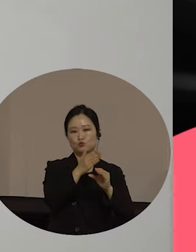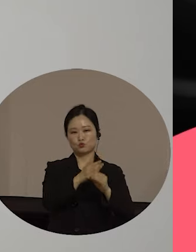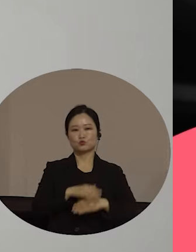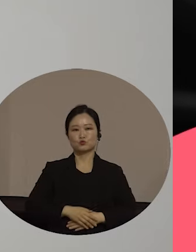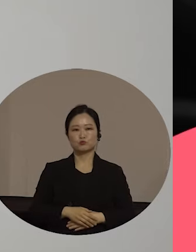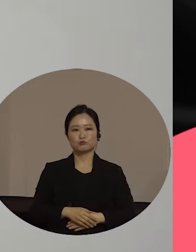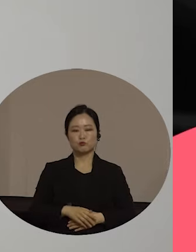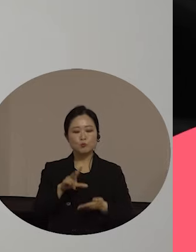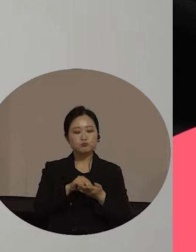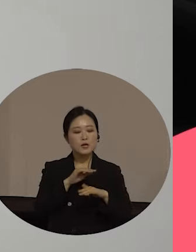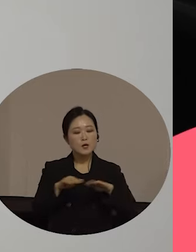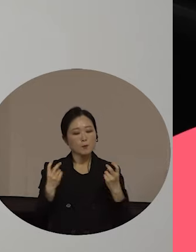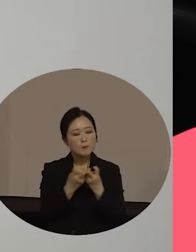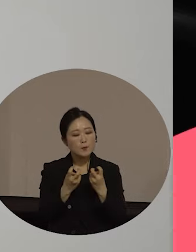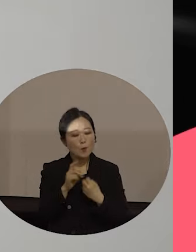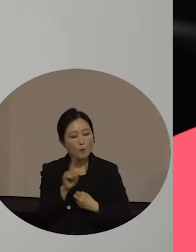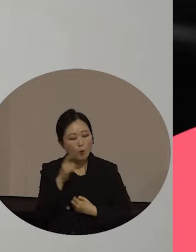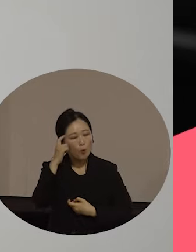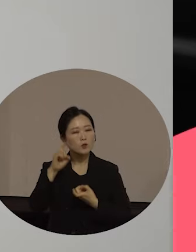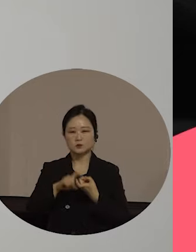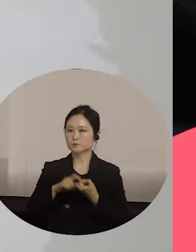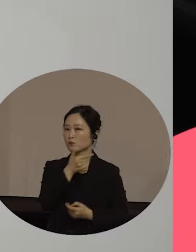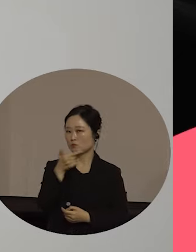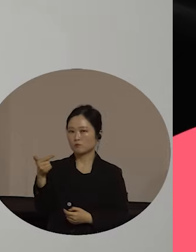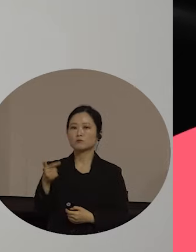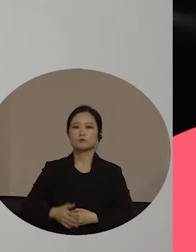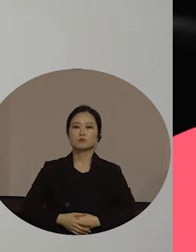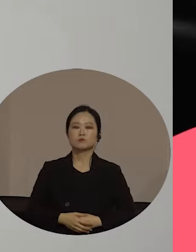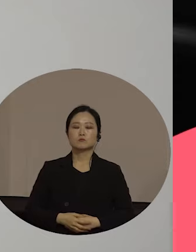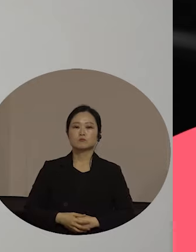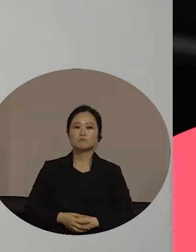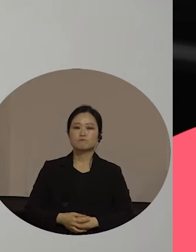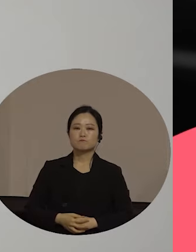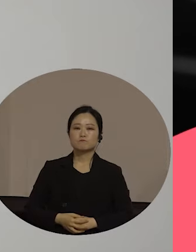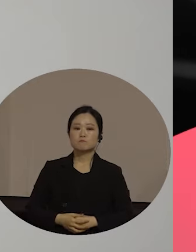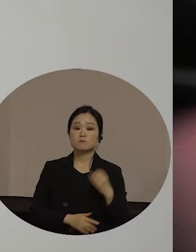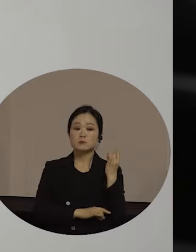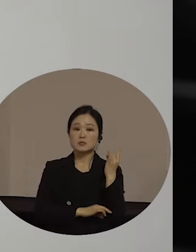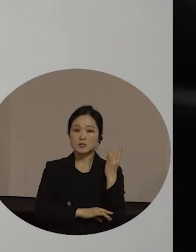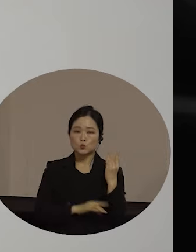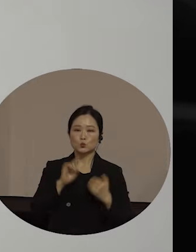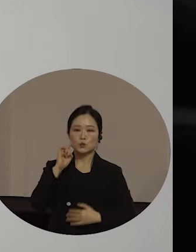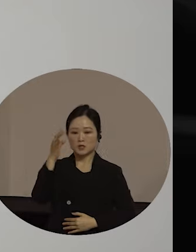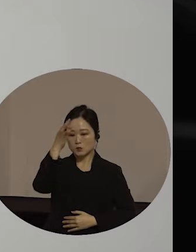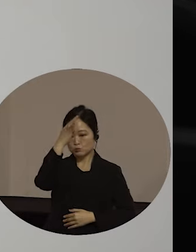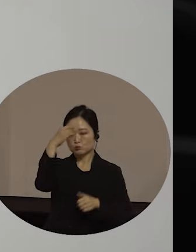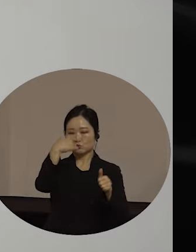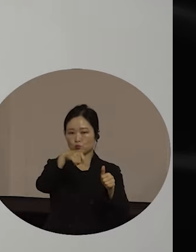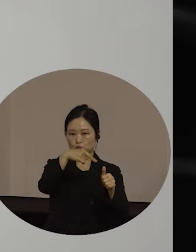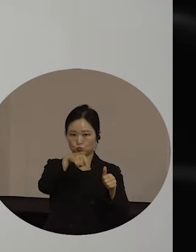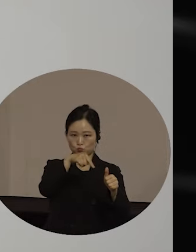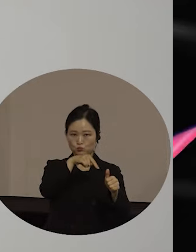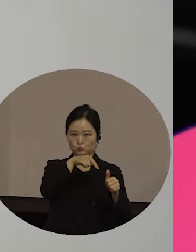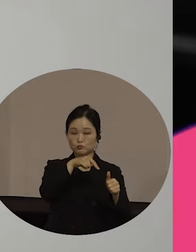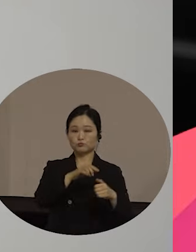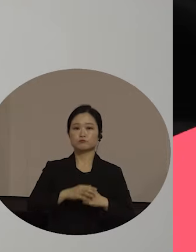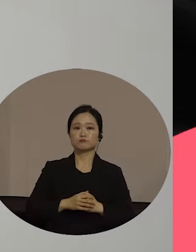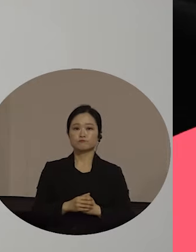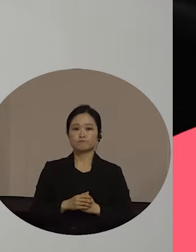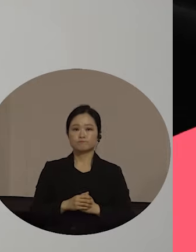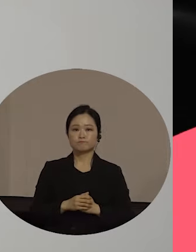Also, the basic education in the arts, which I mentioned, is mainly directed towards children and youth, but there are